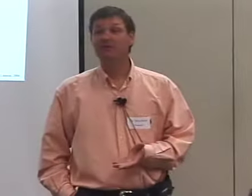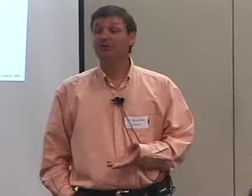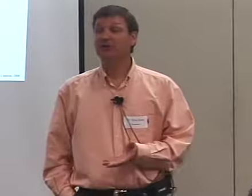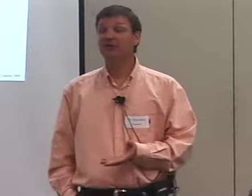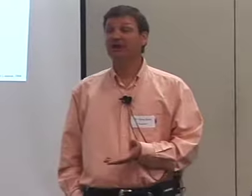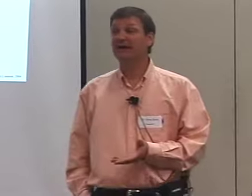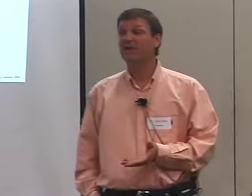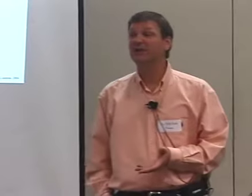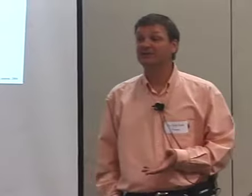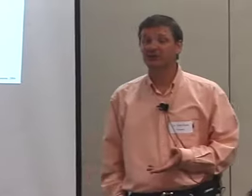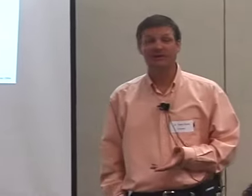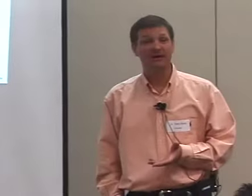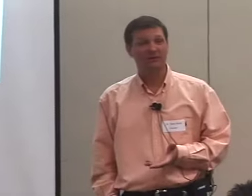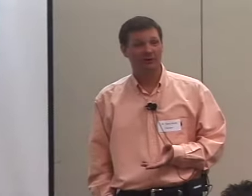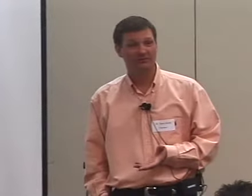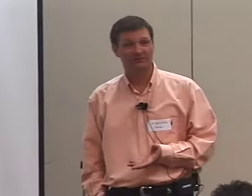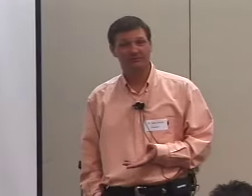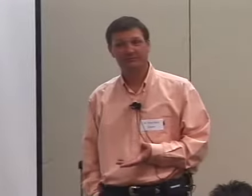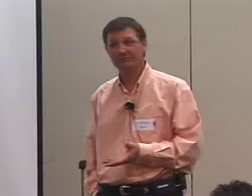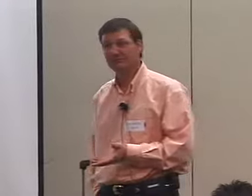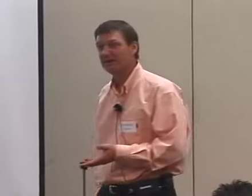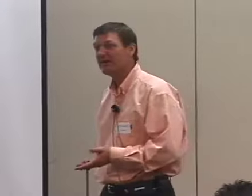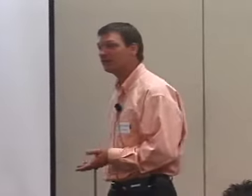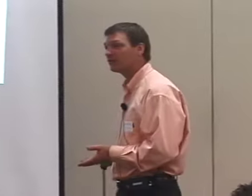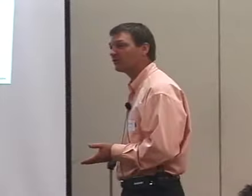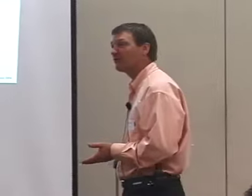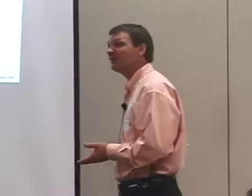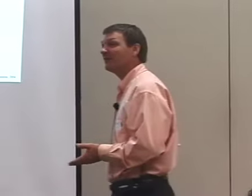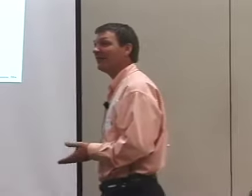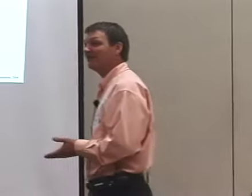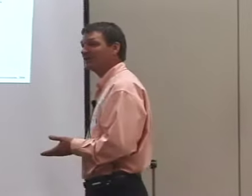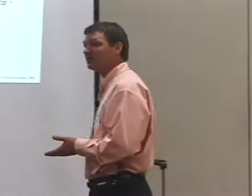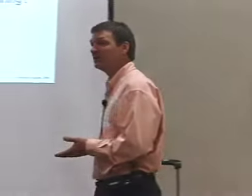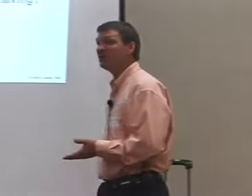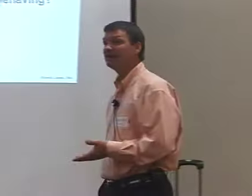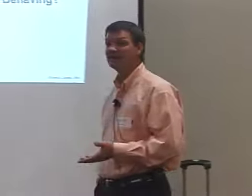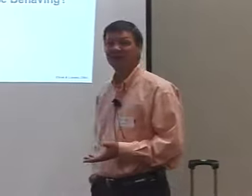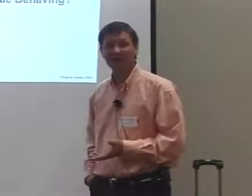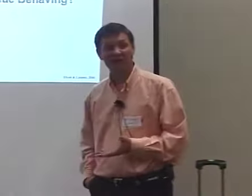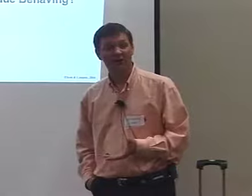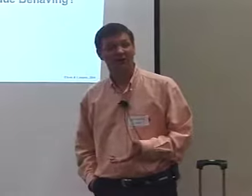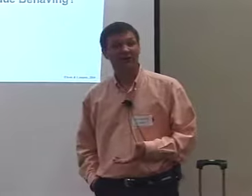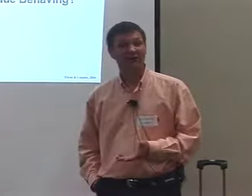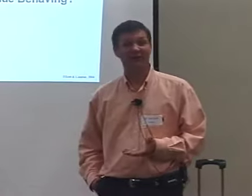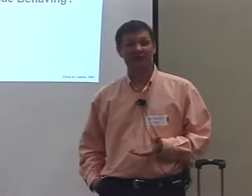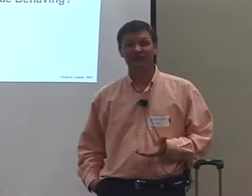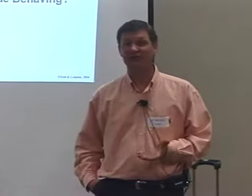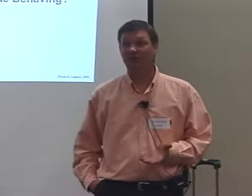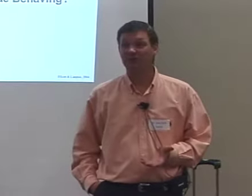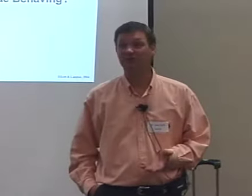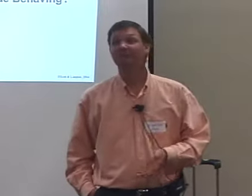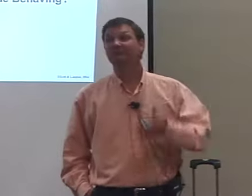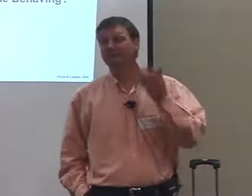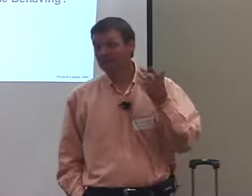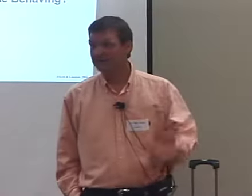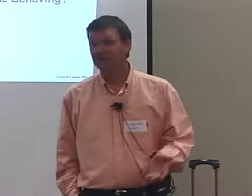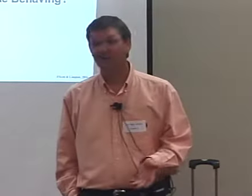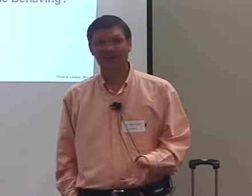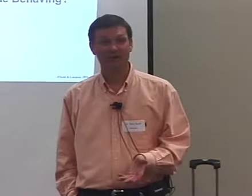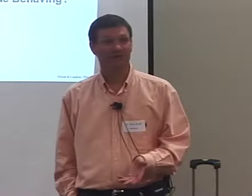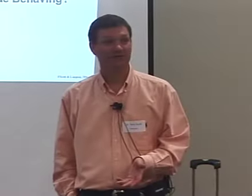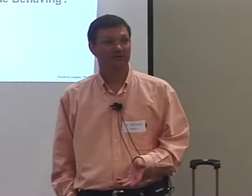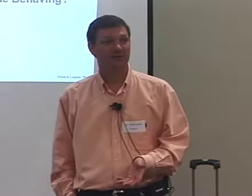then me putting them in timeout will make screaming get worse. If they're screaming to get my attention, then me coming over there and having a lecture on them is